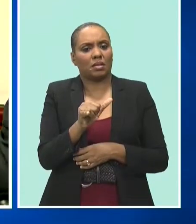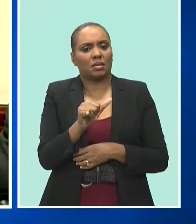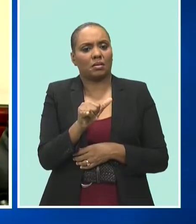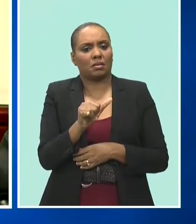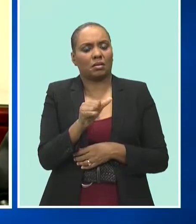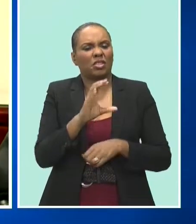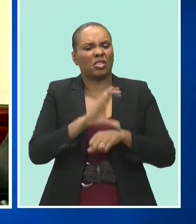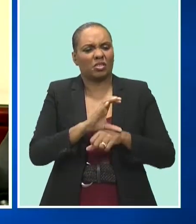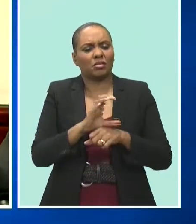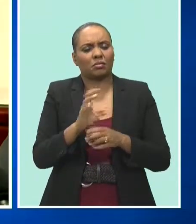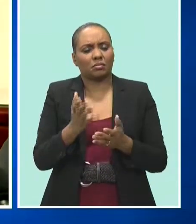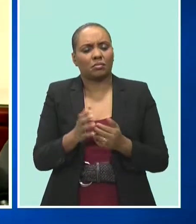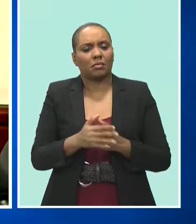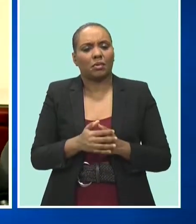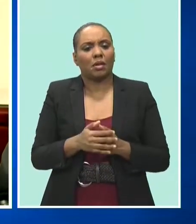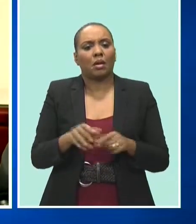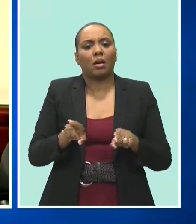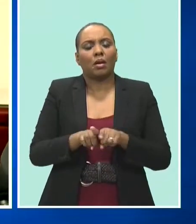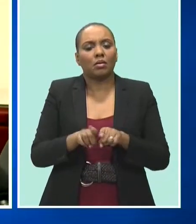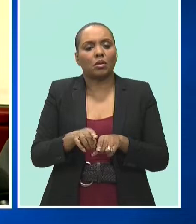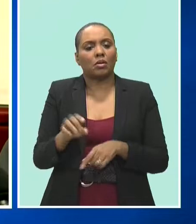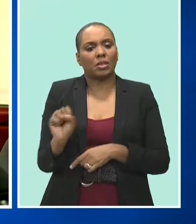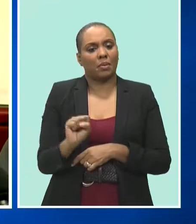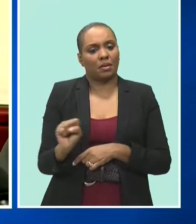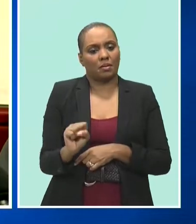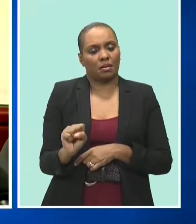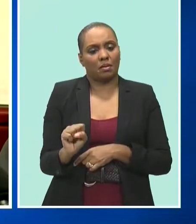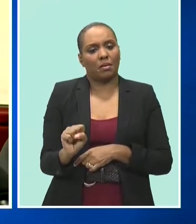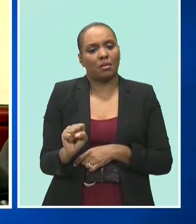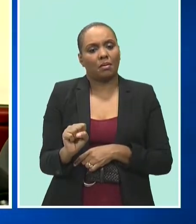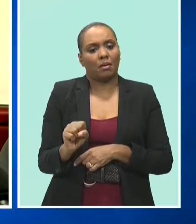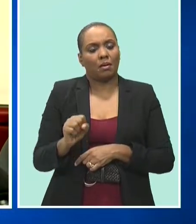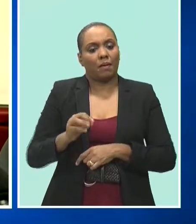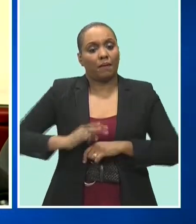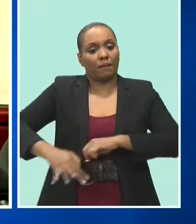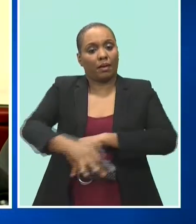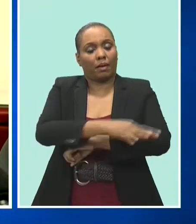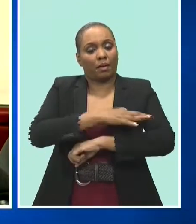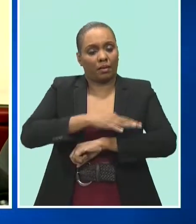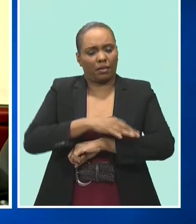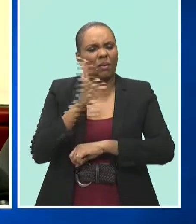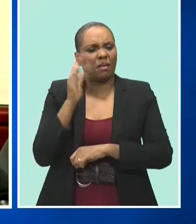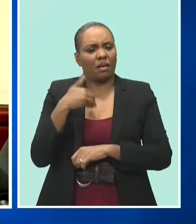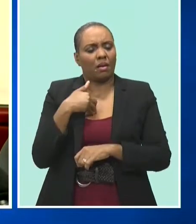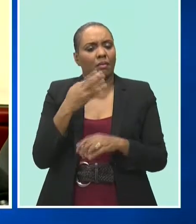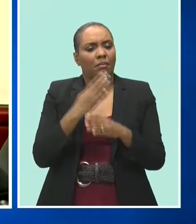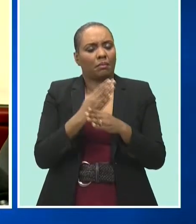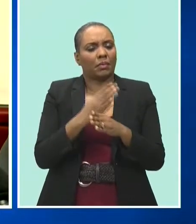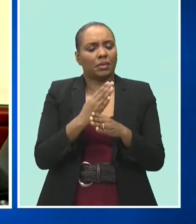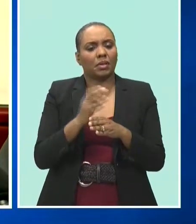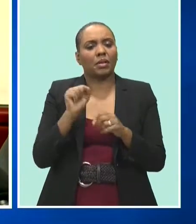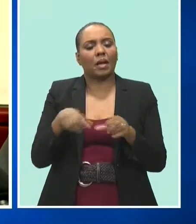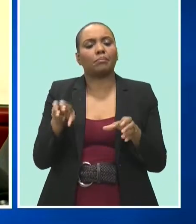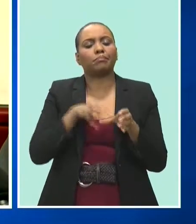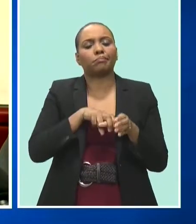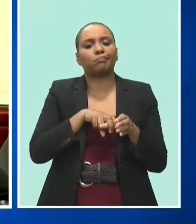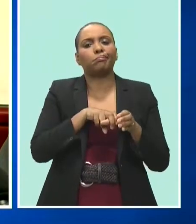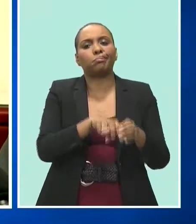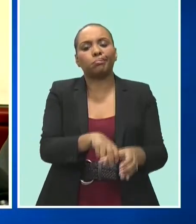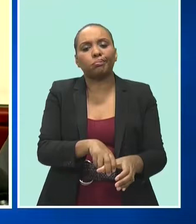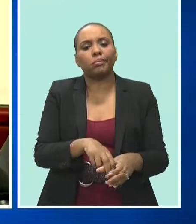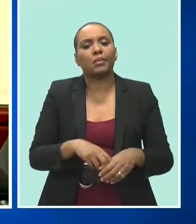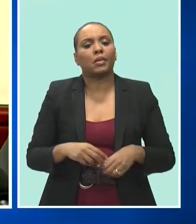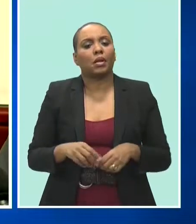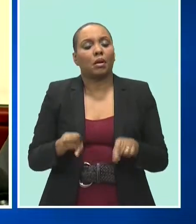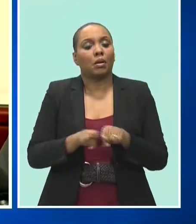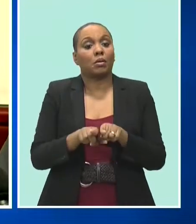spaces, as well as the Speightstown playing field. There will be buses available from the